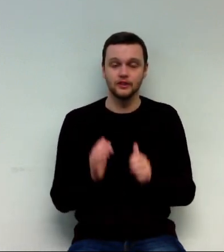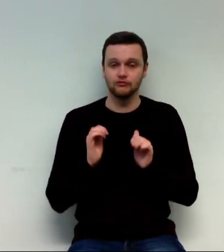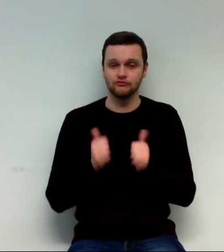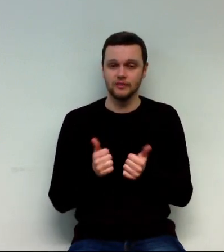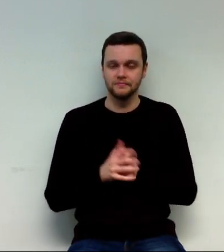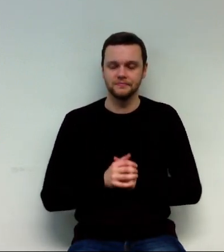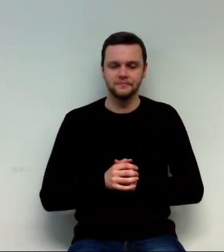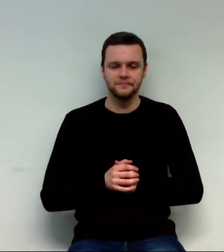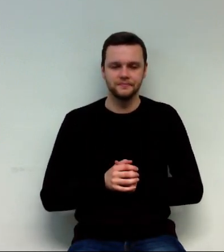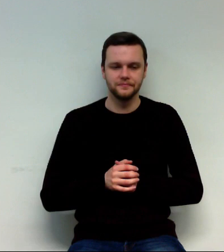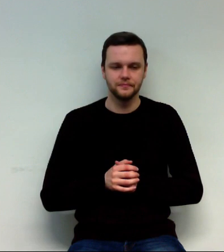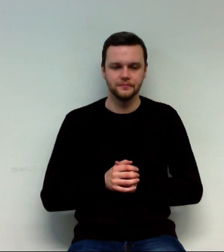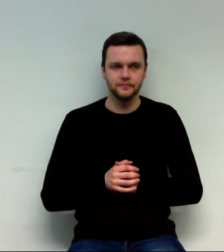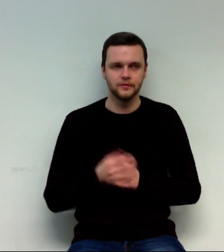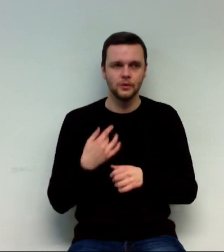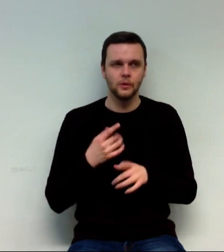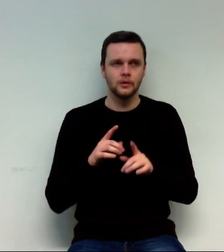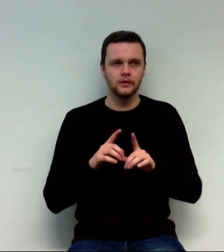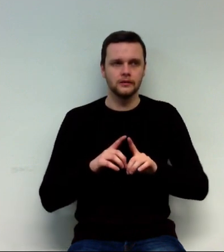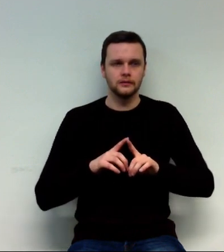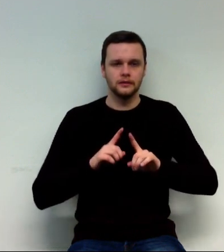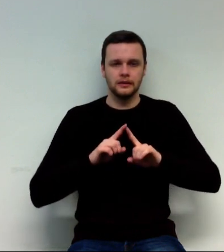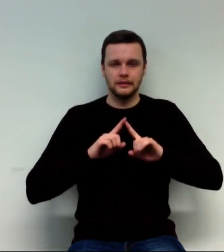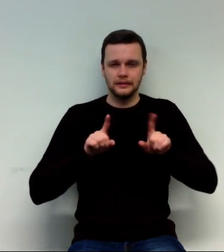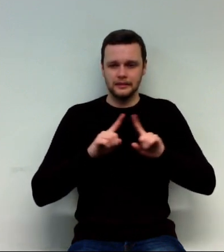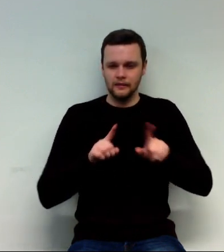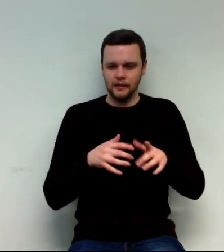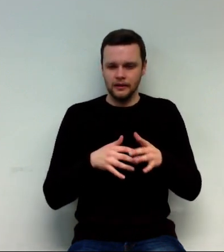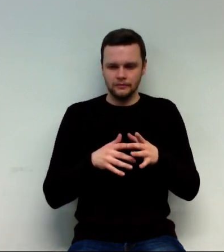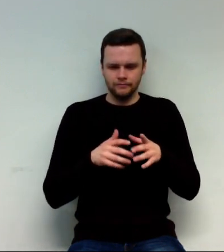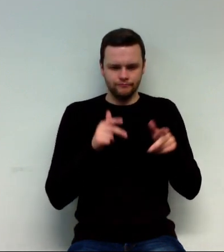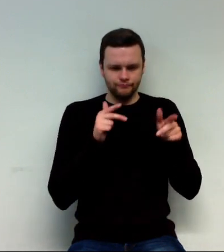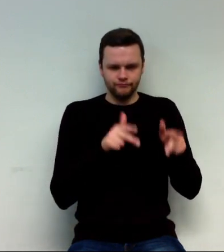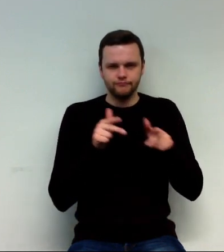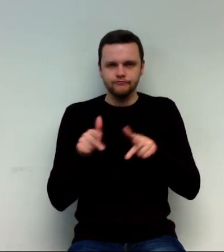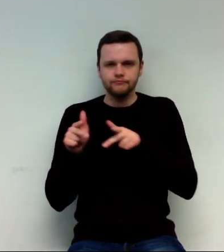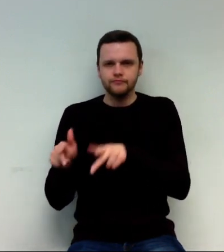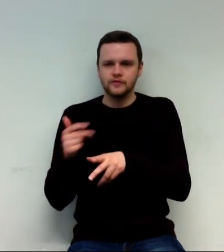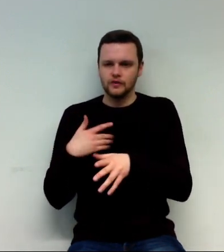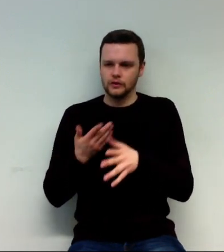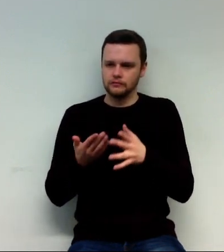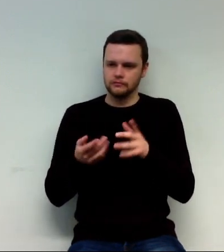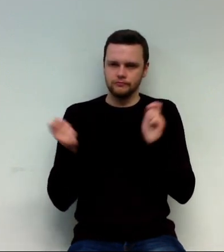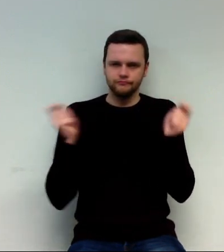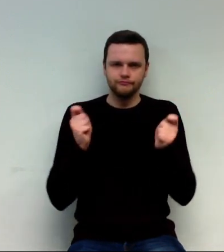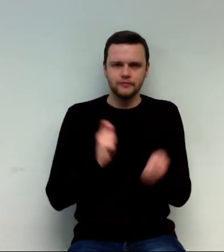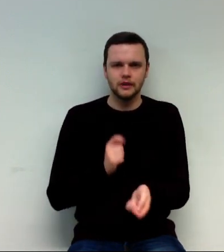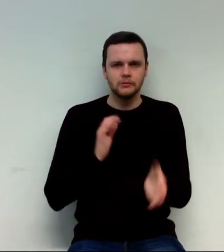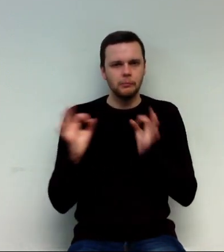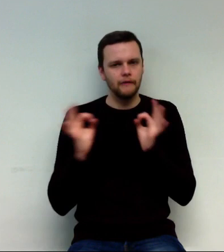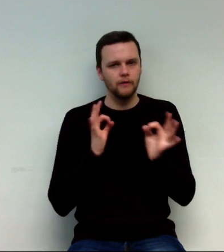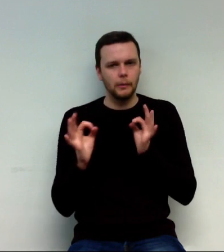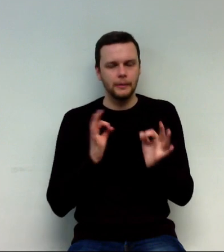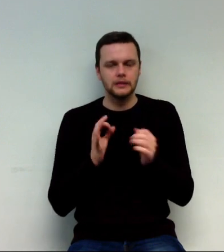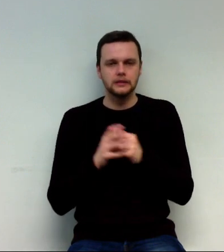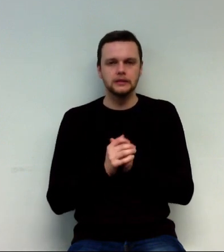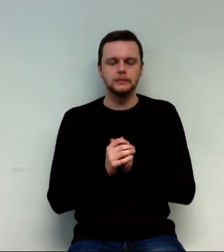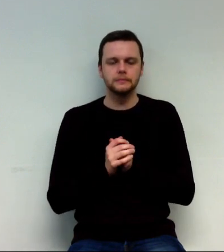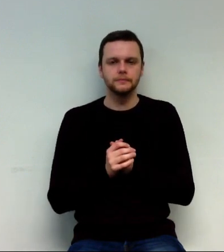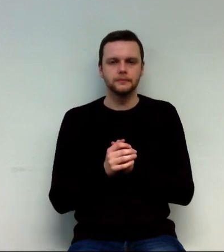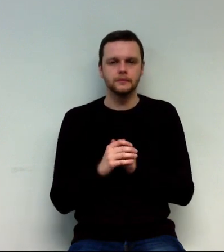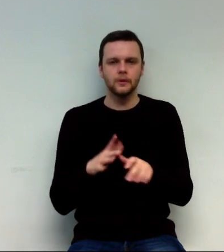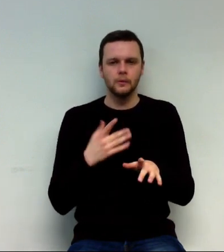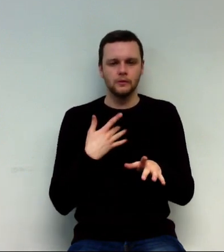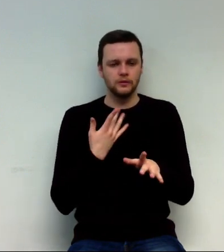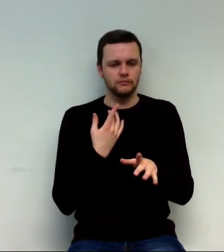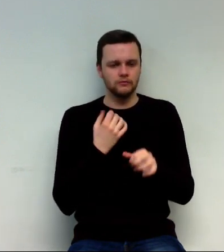So there's all these different forms of ways you can adapt your performance. What would